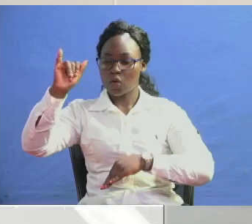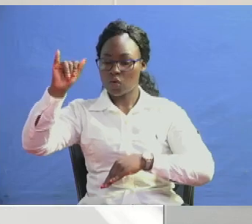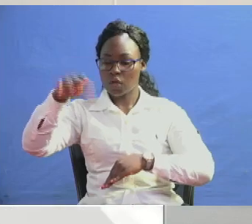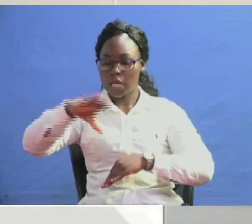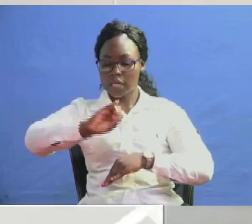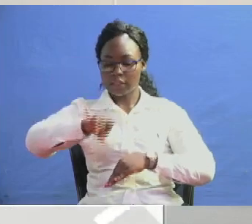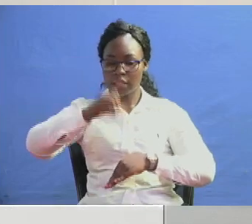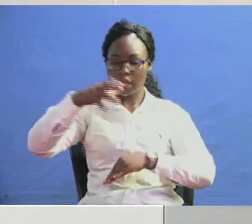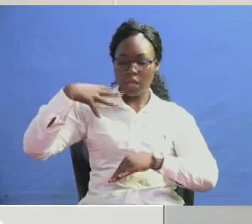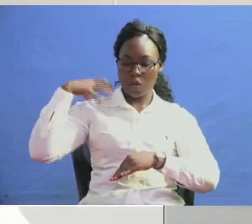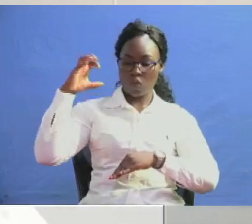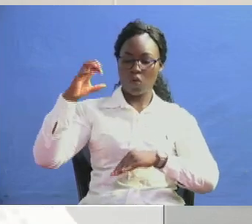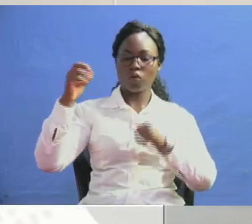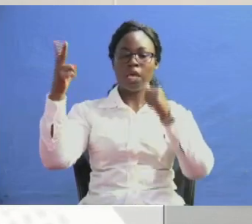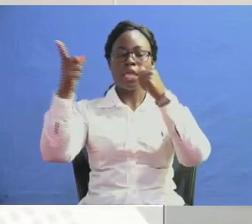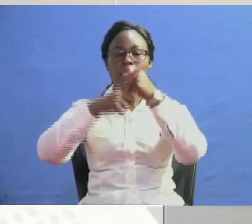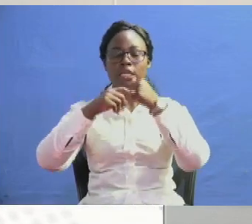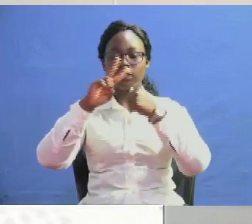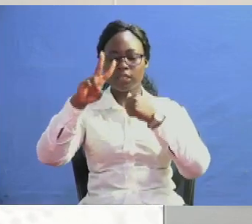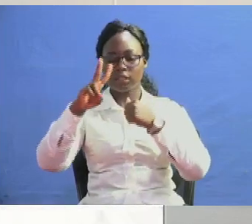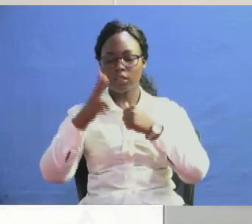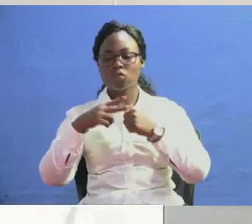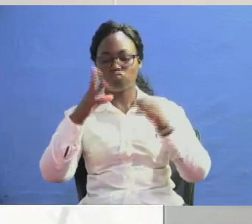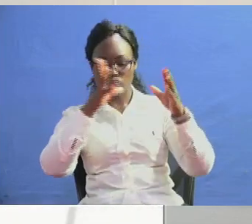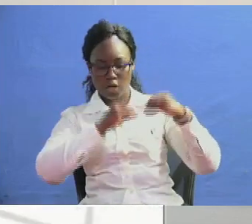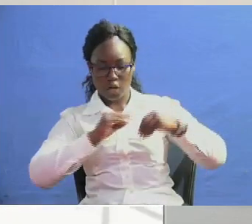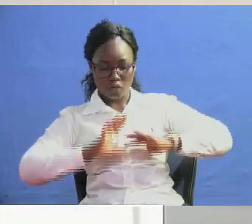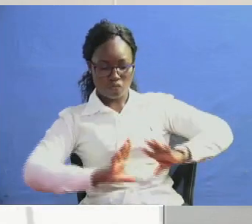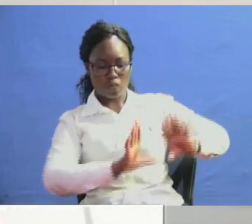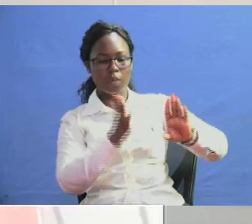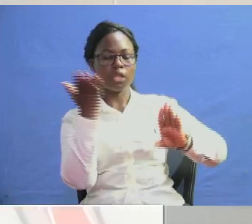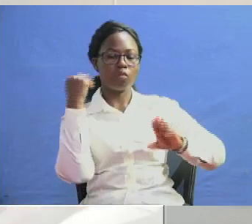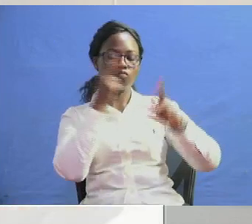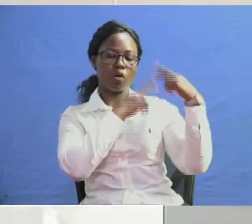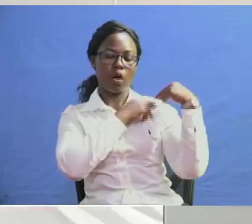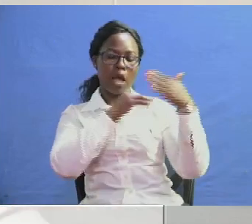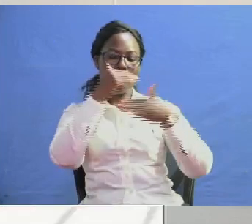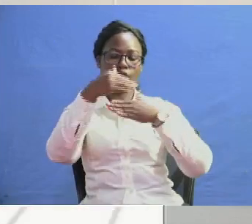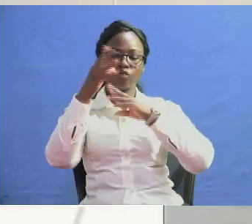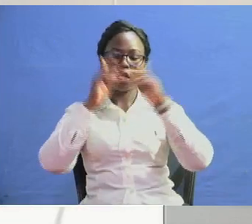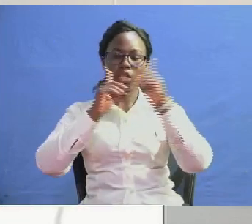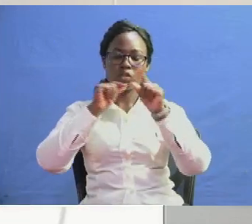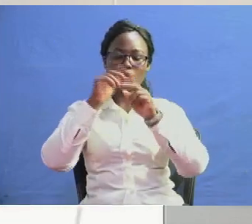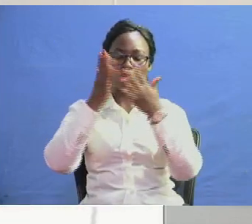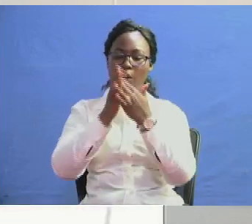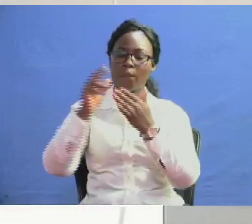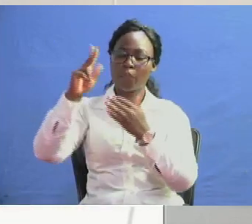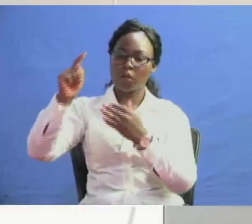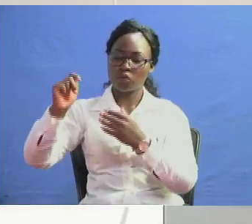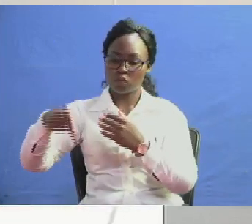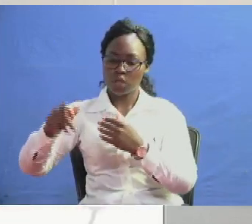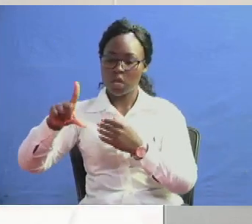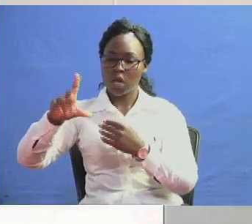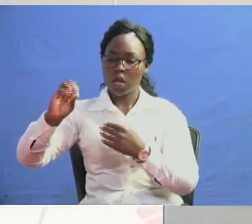head coach. The 62-year-old Mazzari agreed to return to his former role after the talks between Napoli and